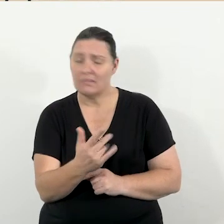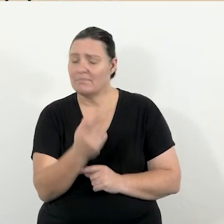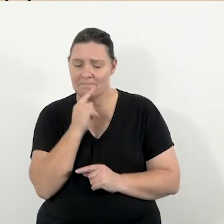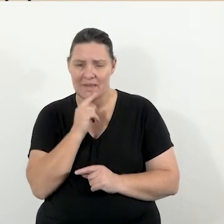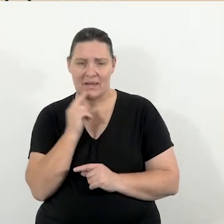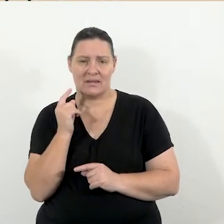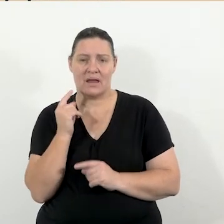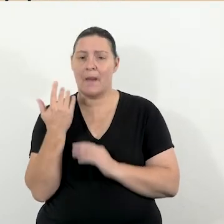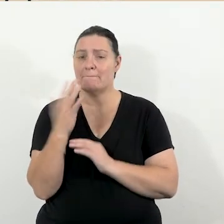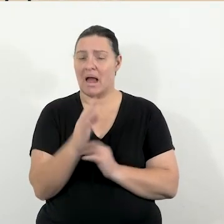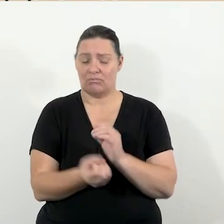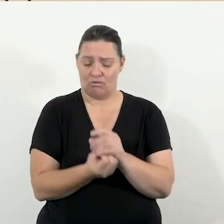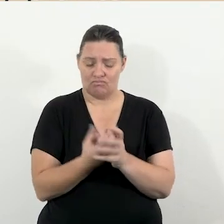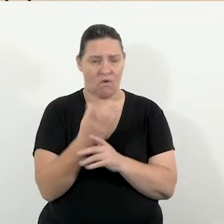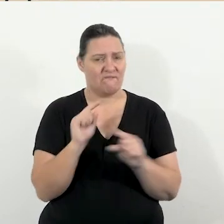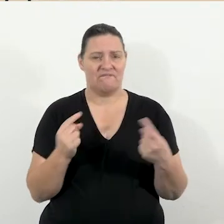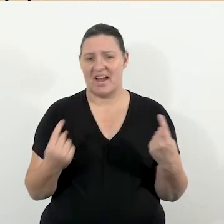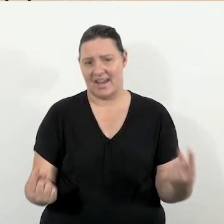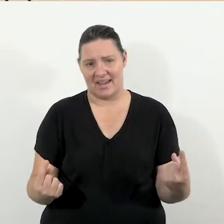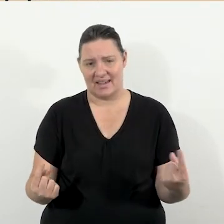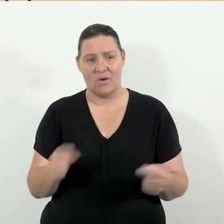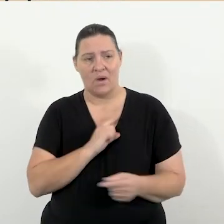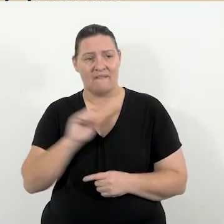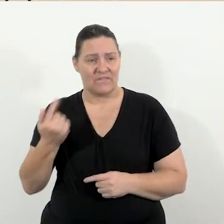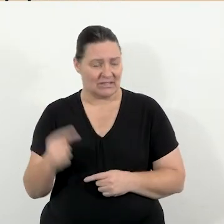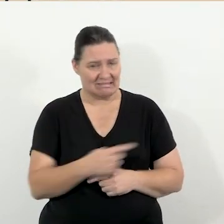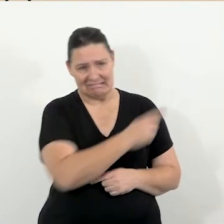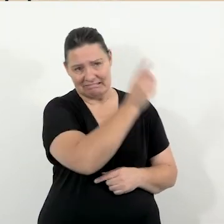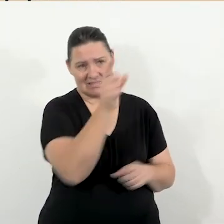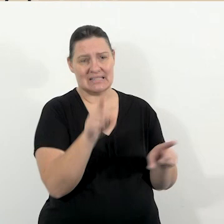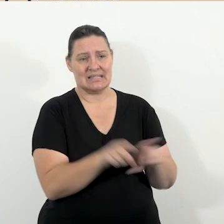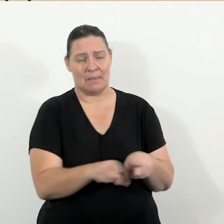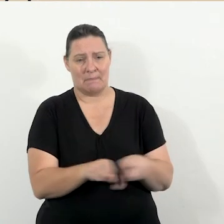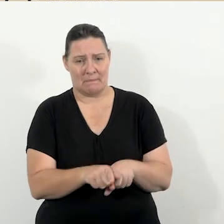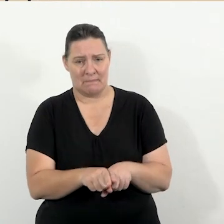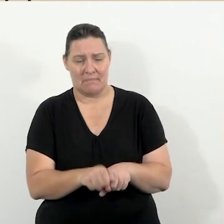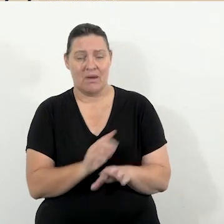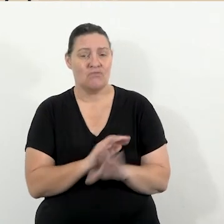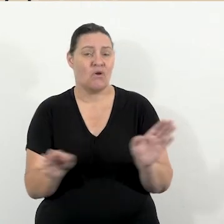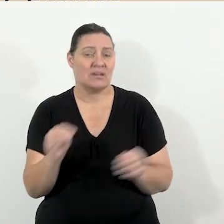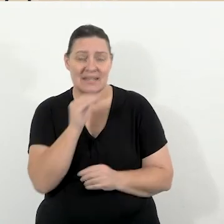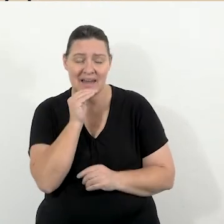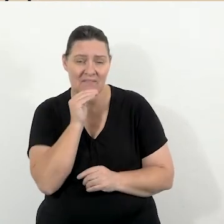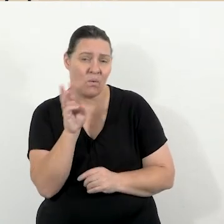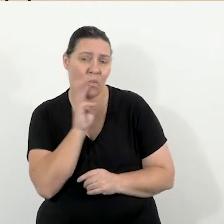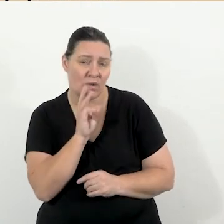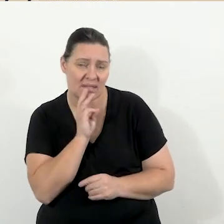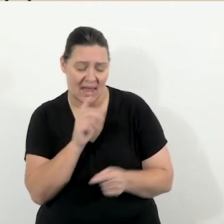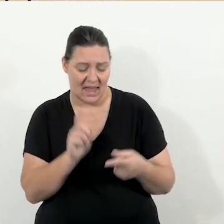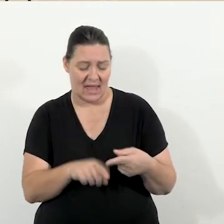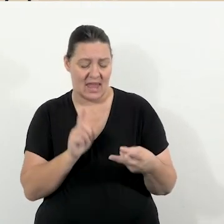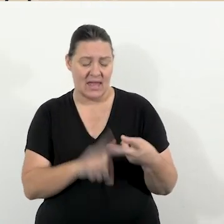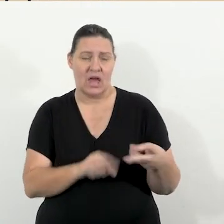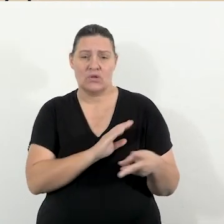grow. It takes us back to the first point that we spoke about. We said that if there isn't enough water, if